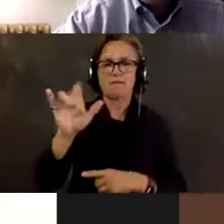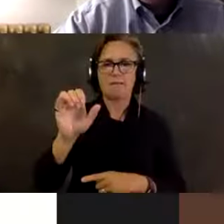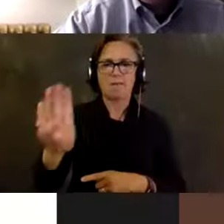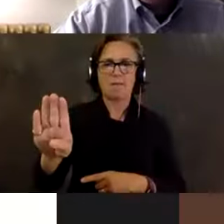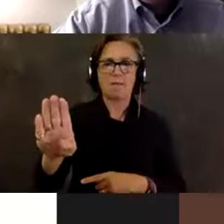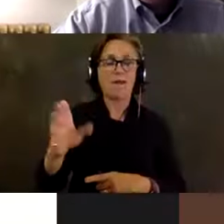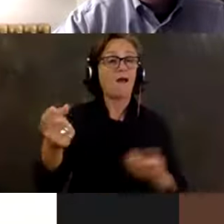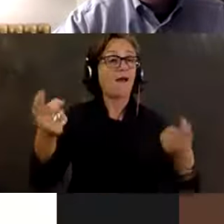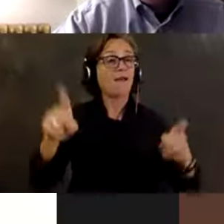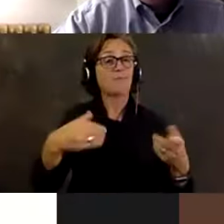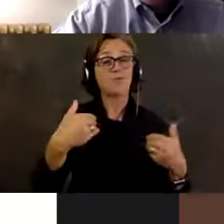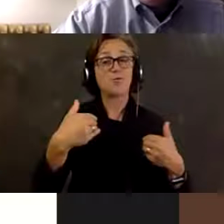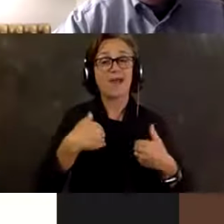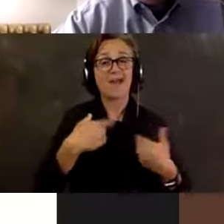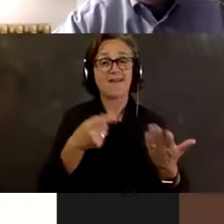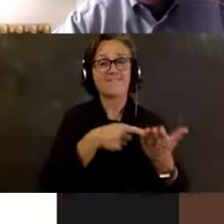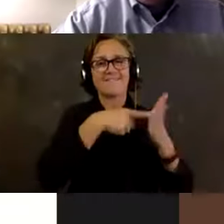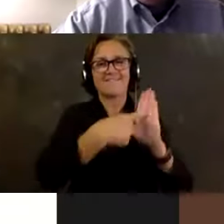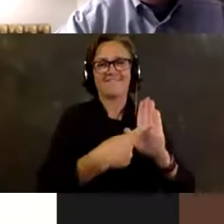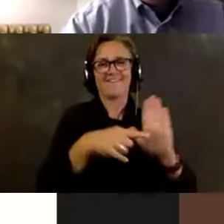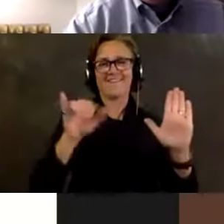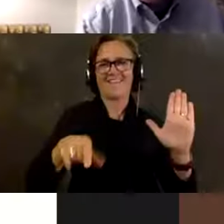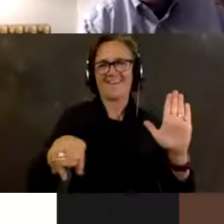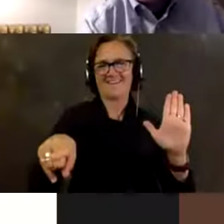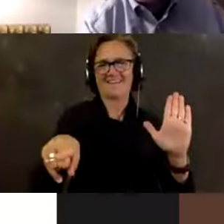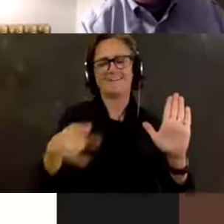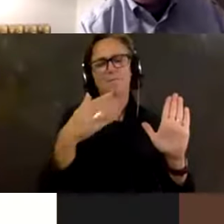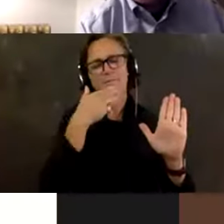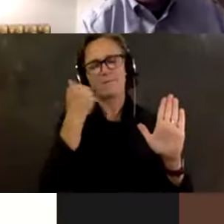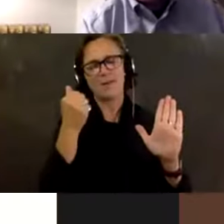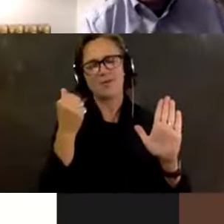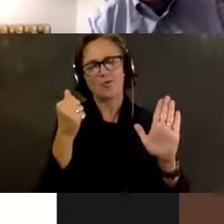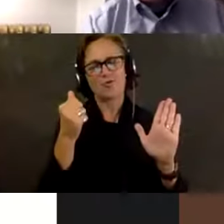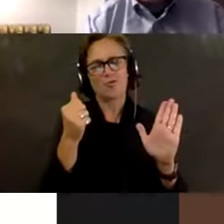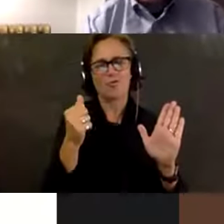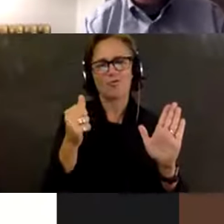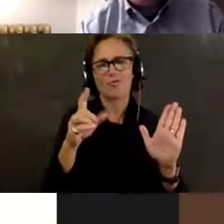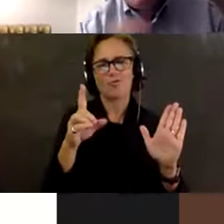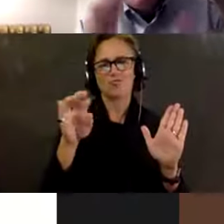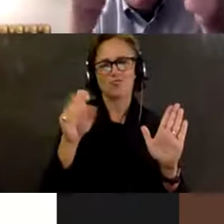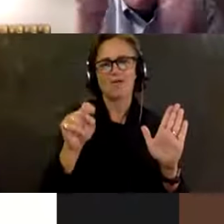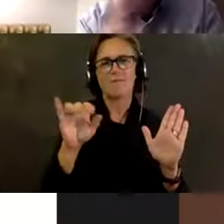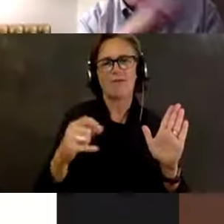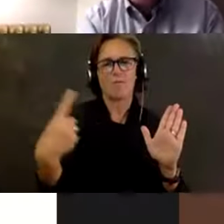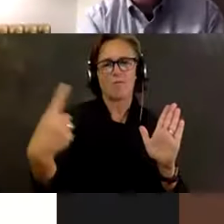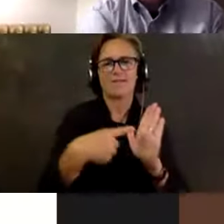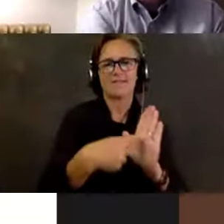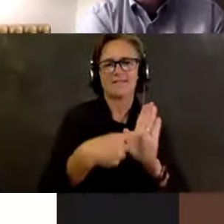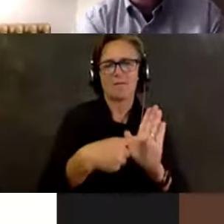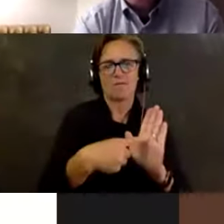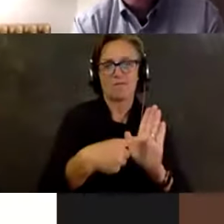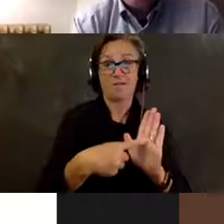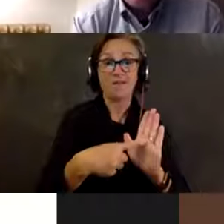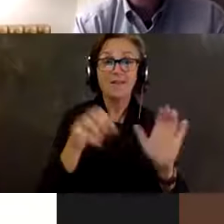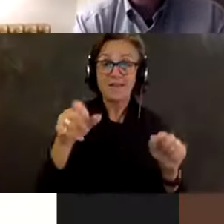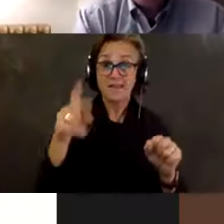have just a rough draft of it. There's a better draft, but this is just I don't know if you could see this. Can you,